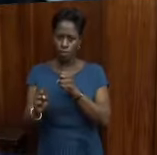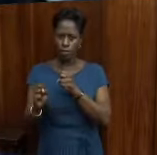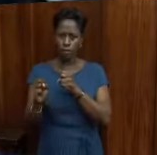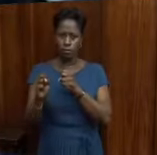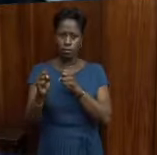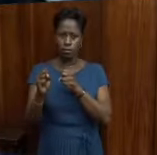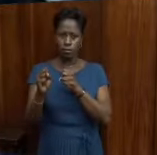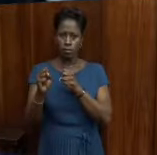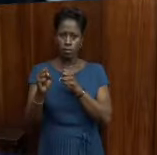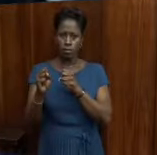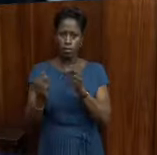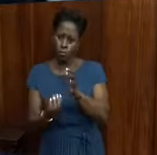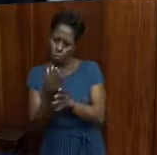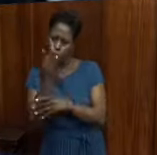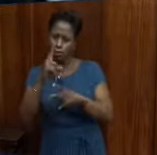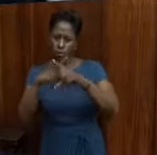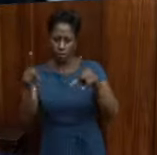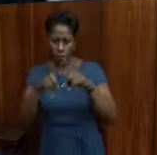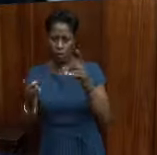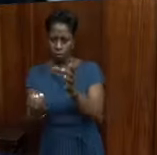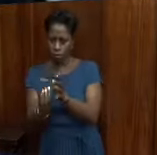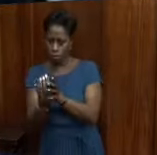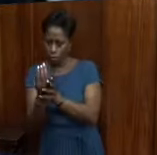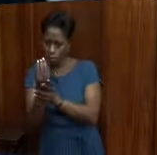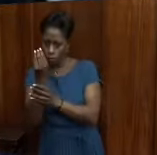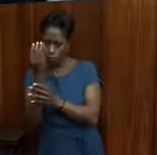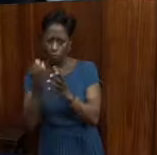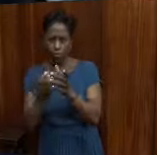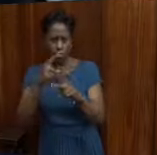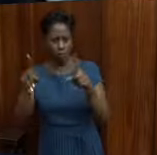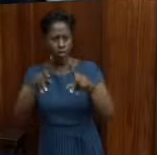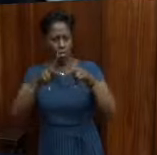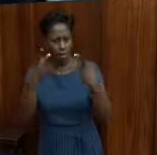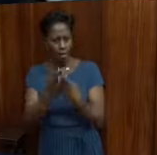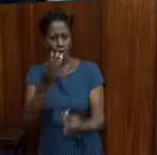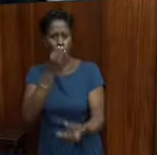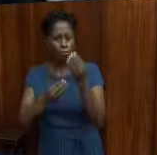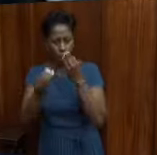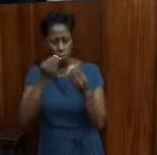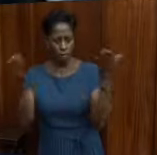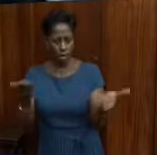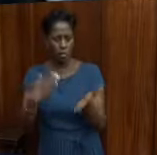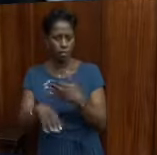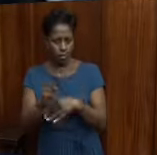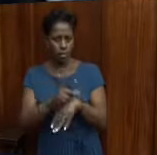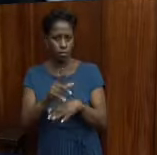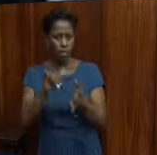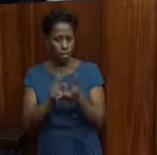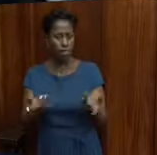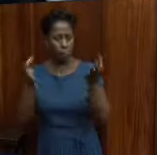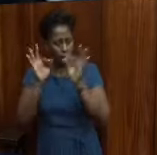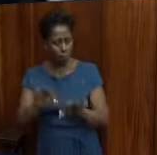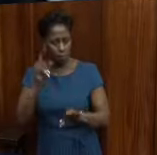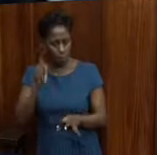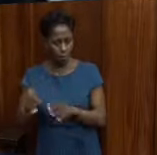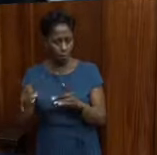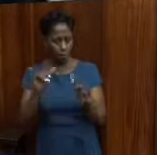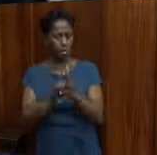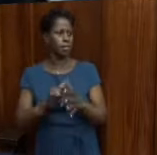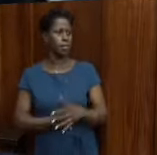Fisheries Incentives Bill has been revised to facilitate greater market access to a wider range of farmers and